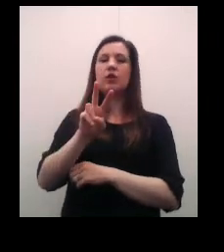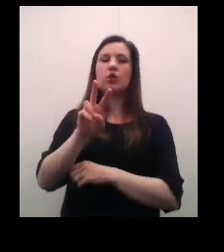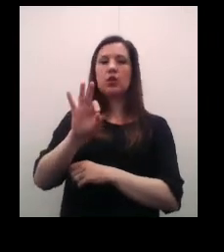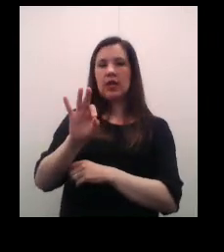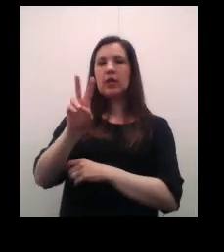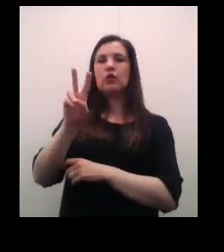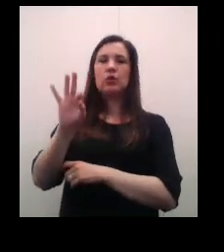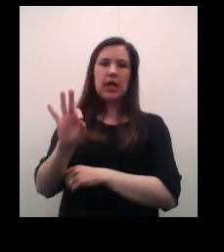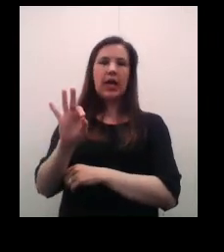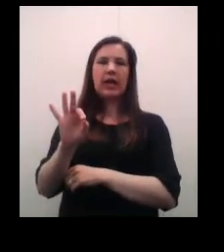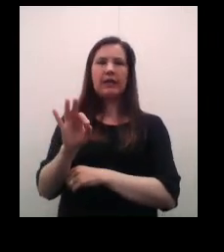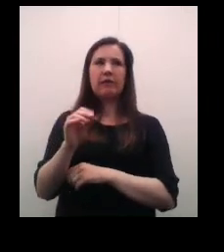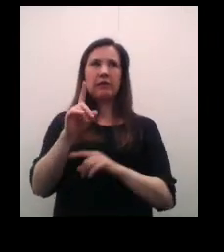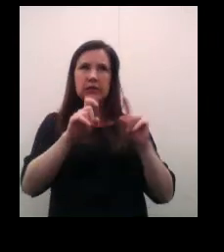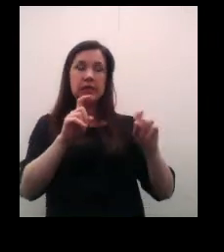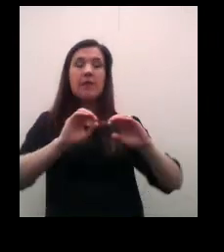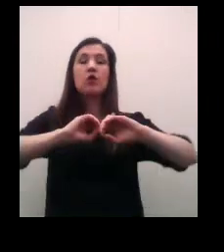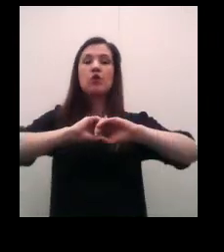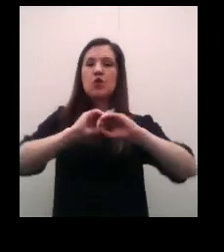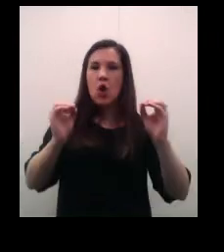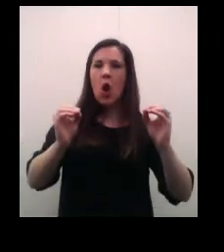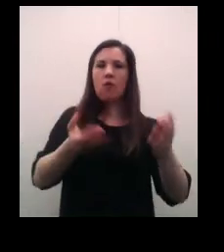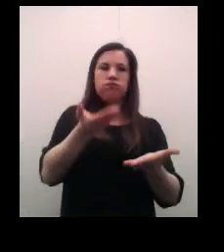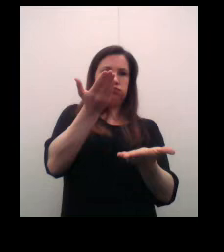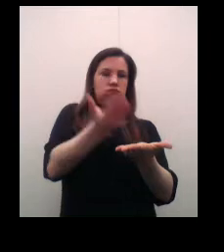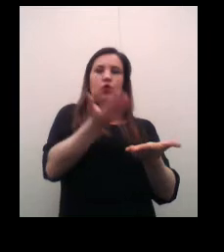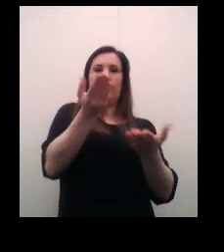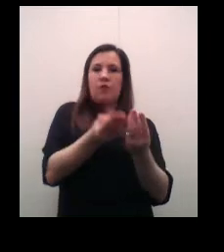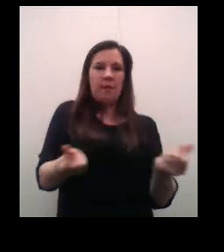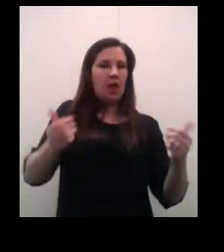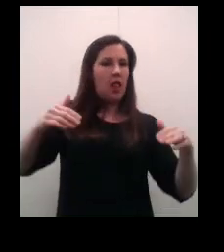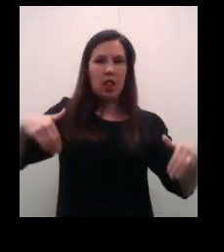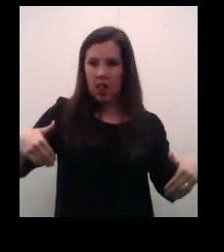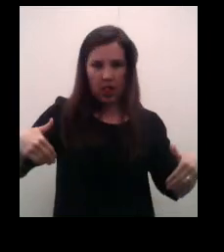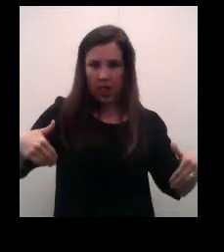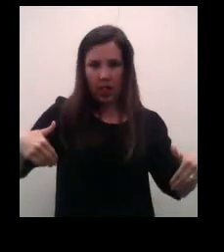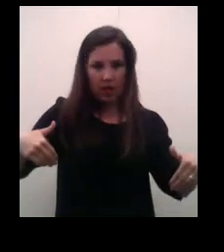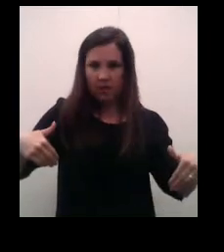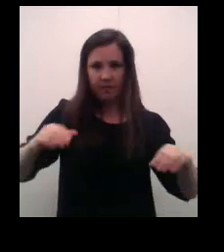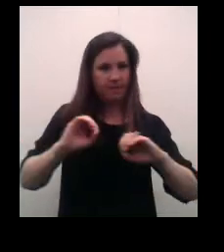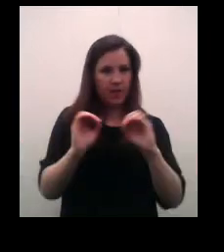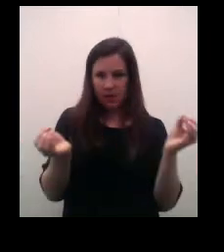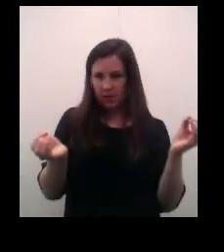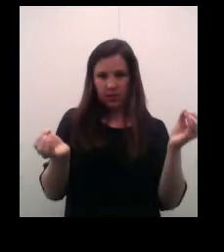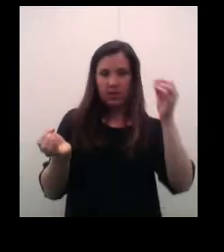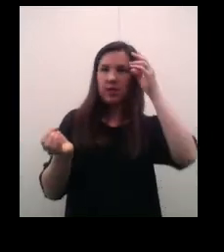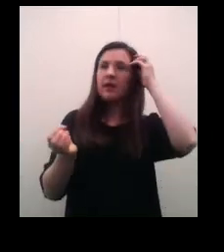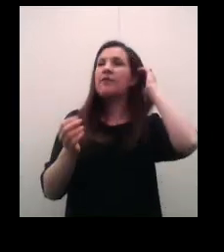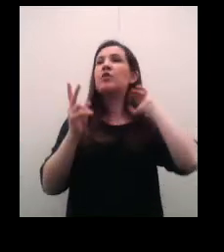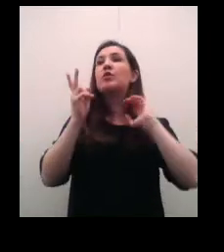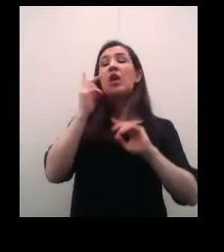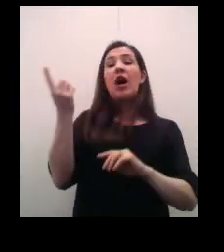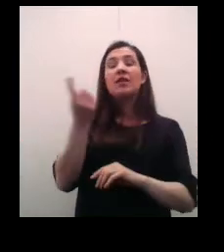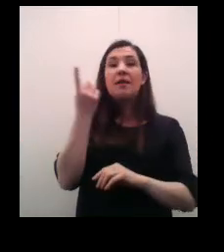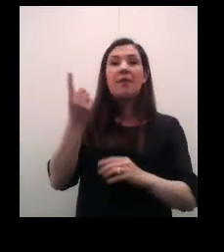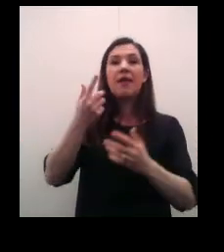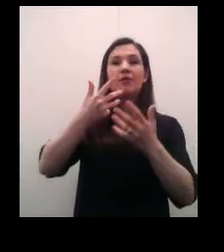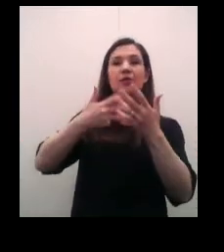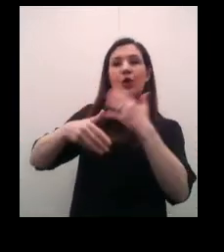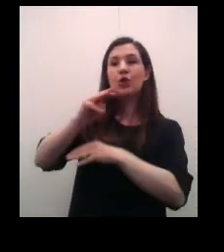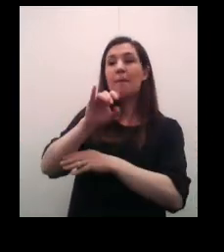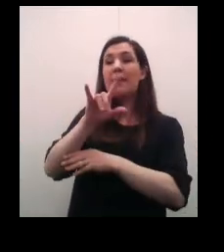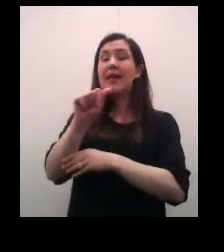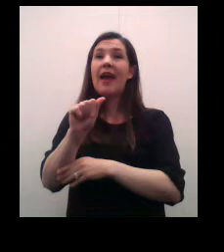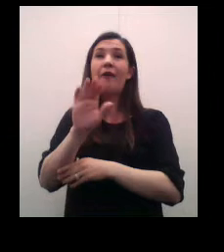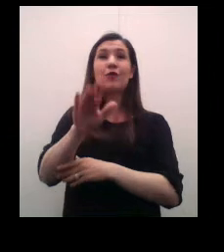716-858-2929. But there are no known actual remedies. So don't go out there and just because you saw something on social media from your Aunt